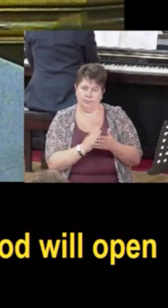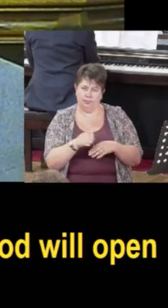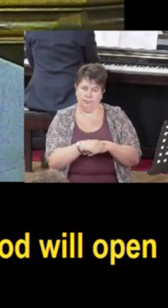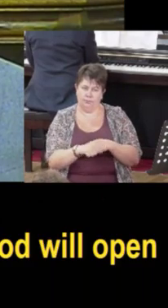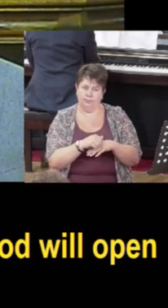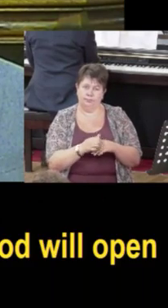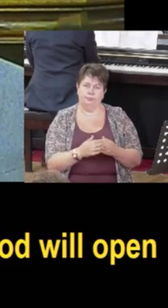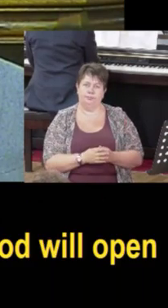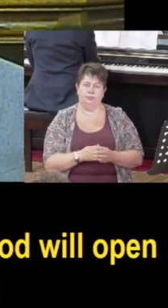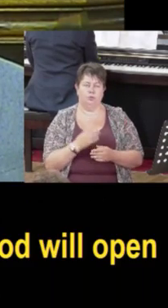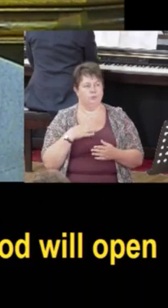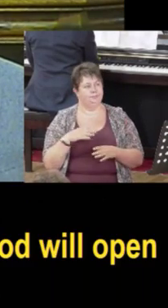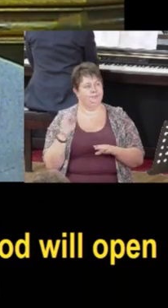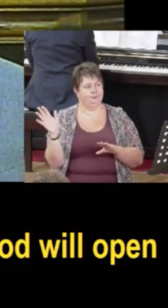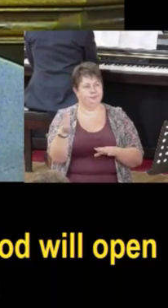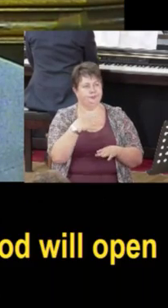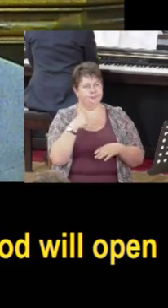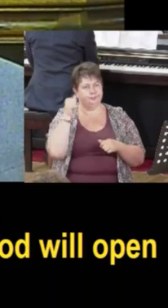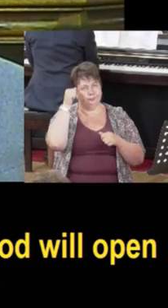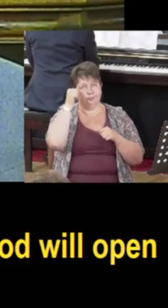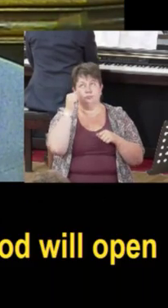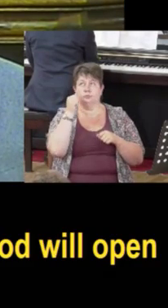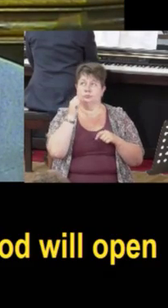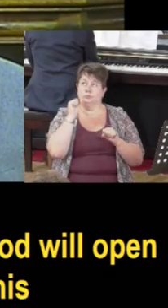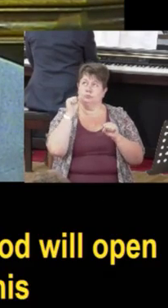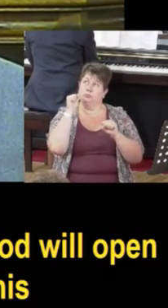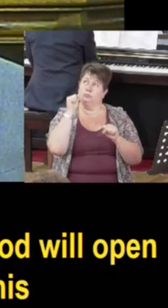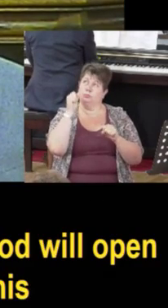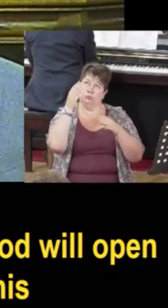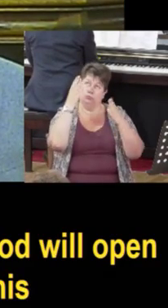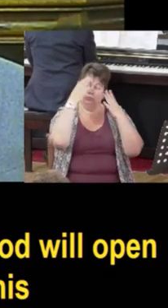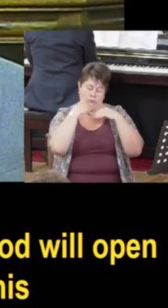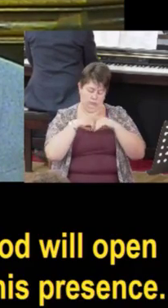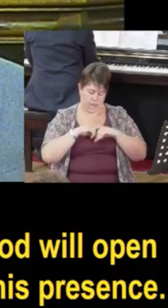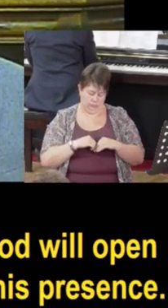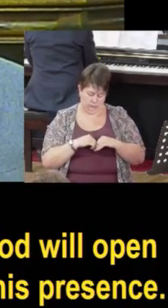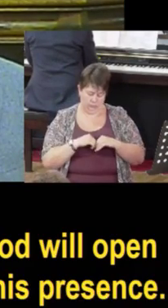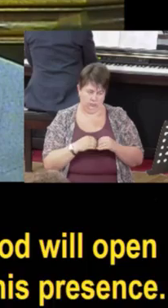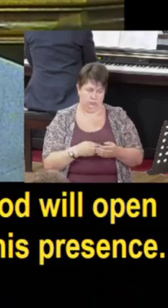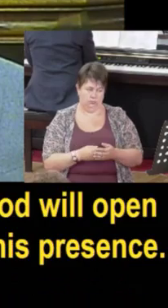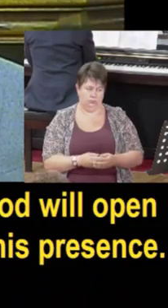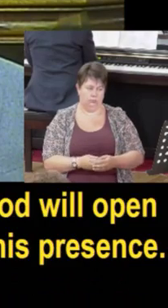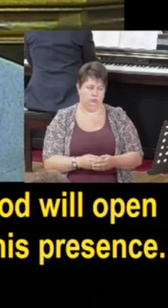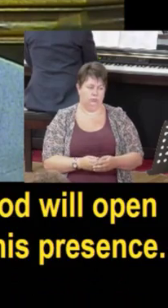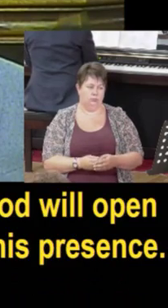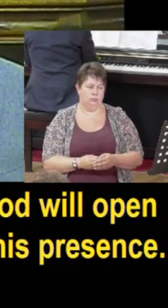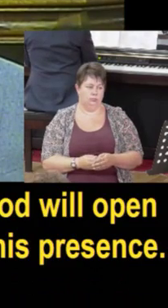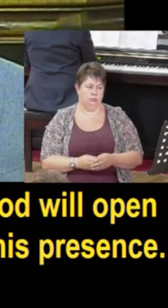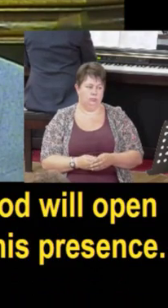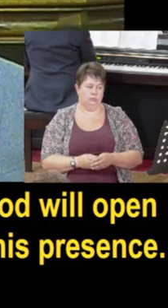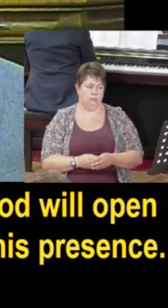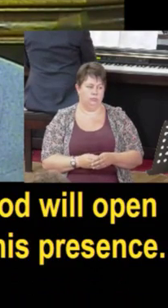Help me to take it in, what it meant to thee, the Holy One, to bear away my sin.